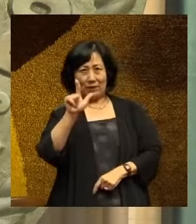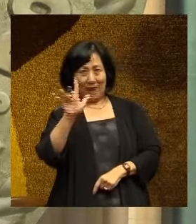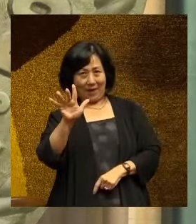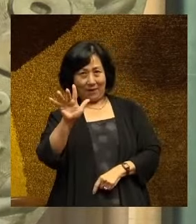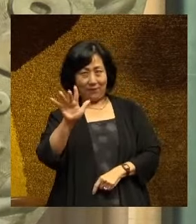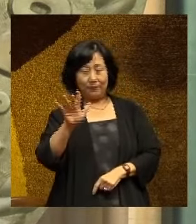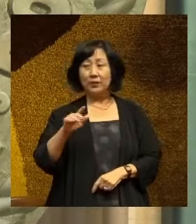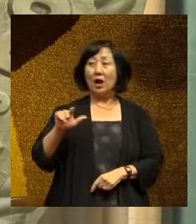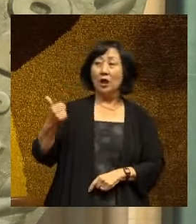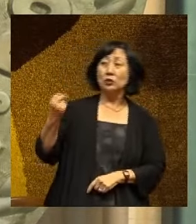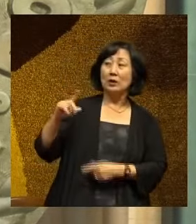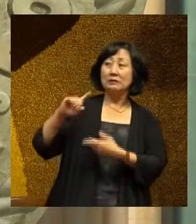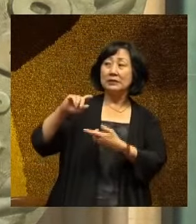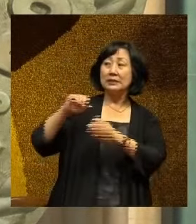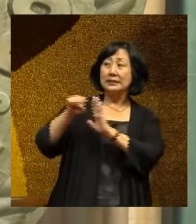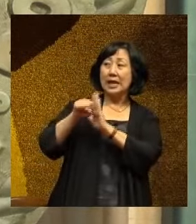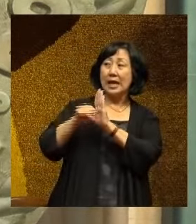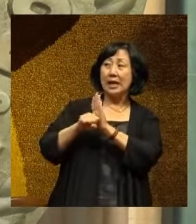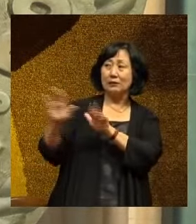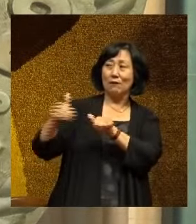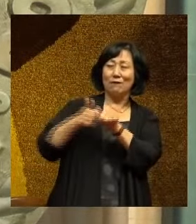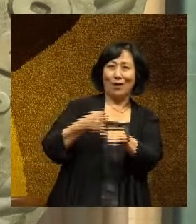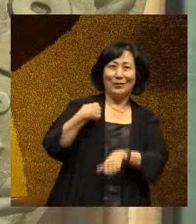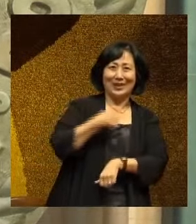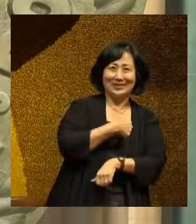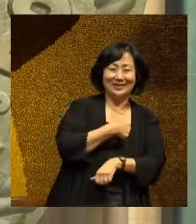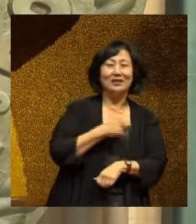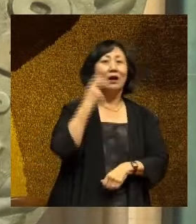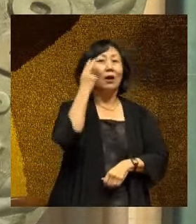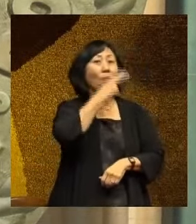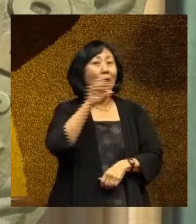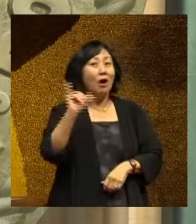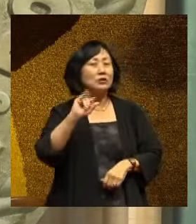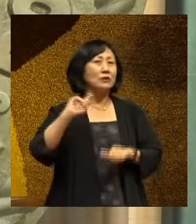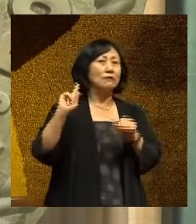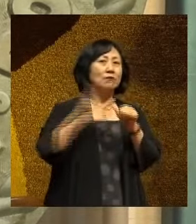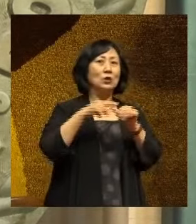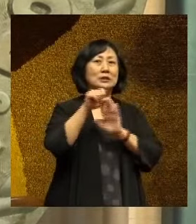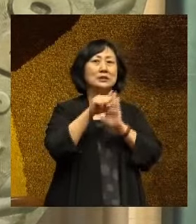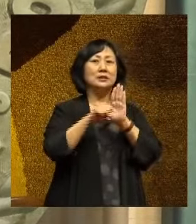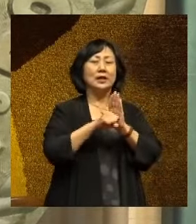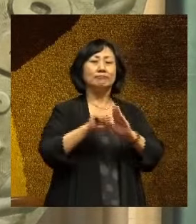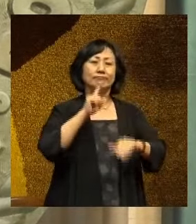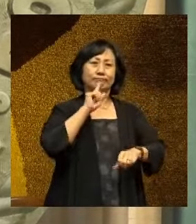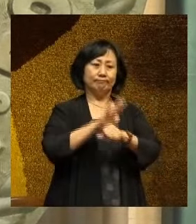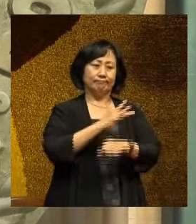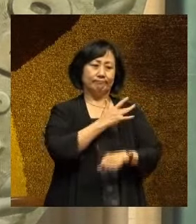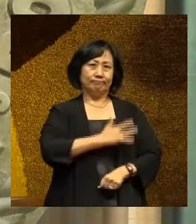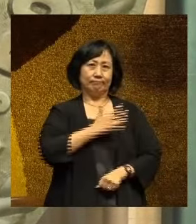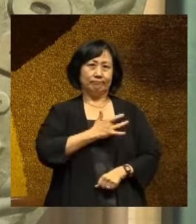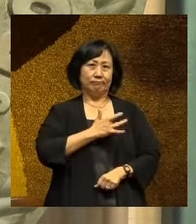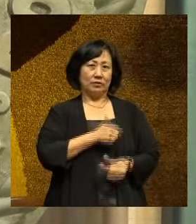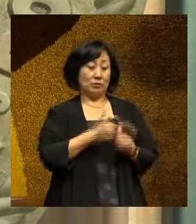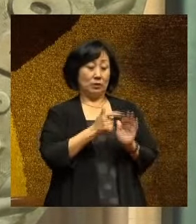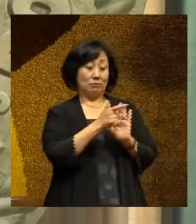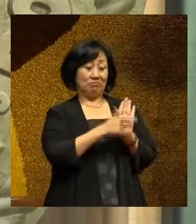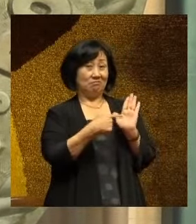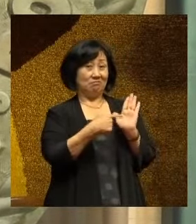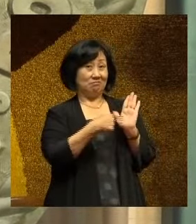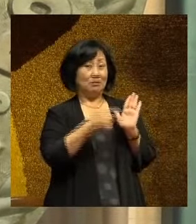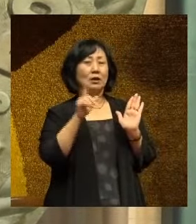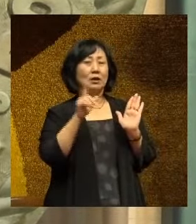now following our lead. Hawaii was also the first state to commit by law to the goals of the Paris